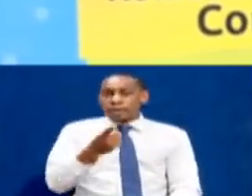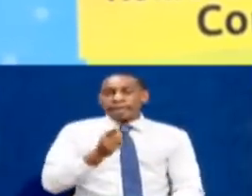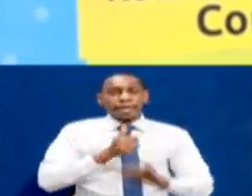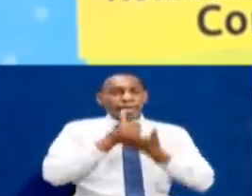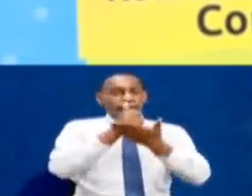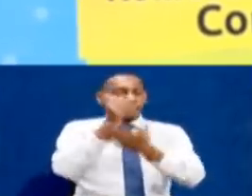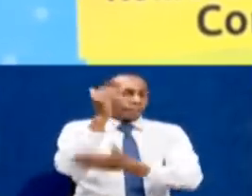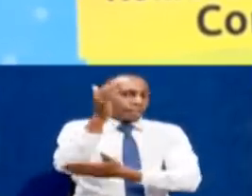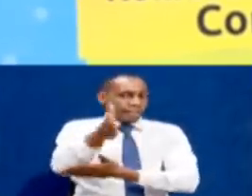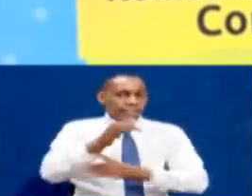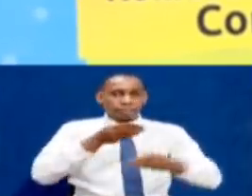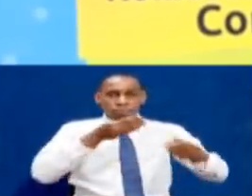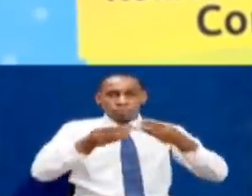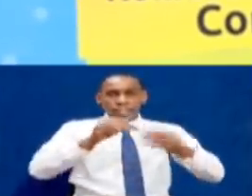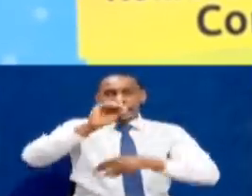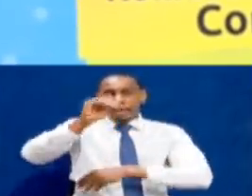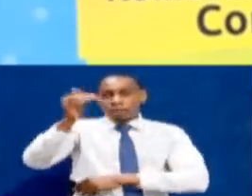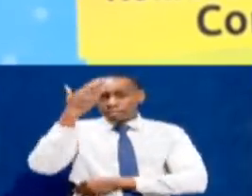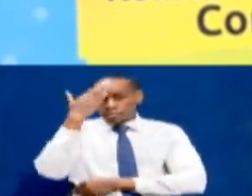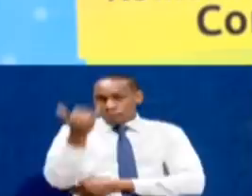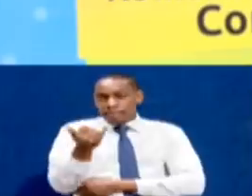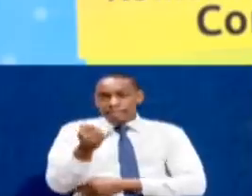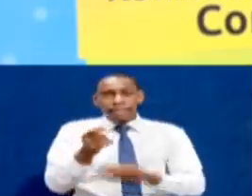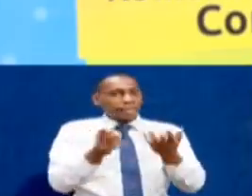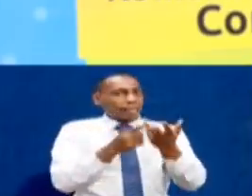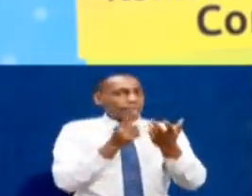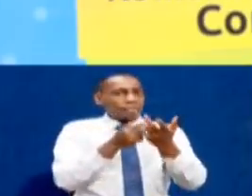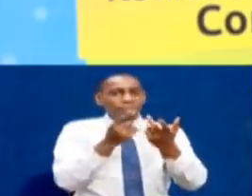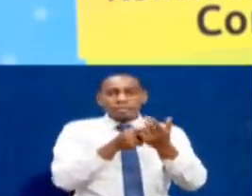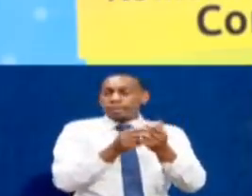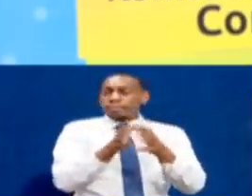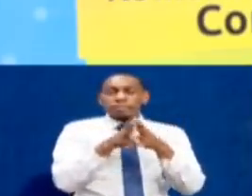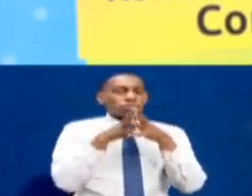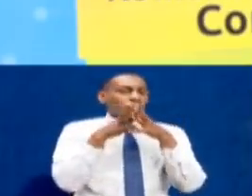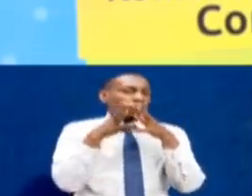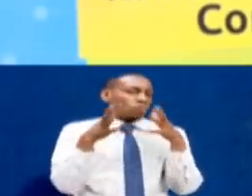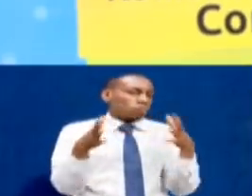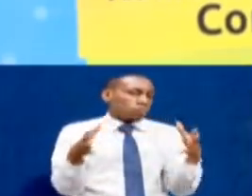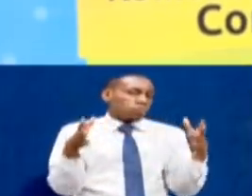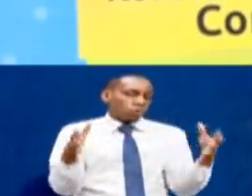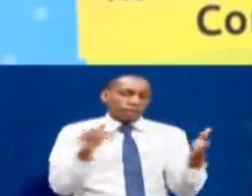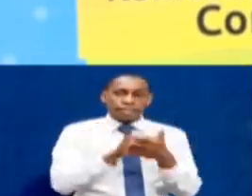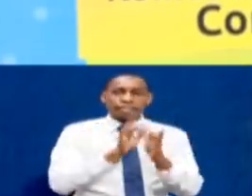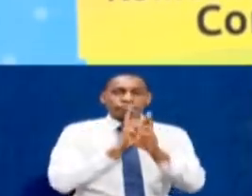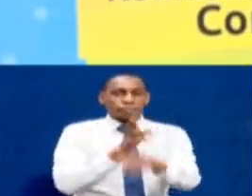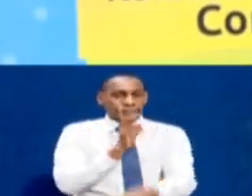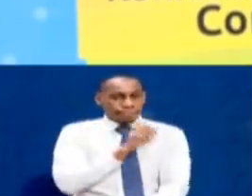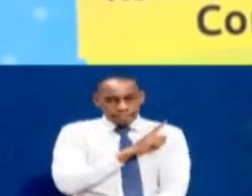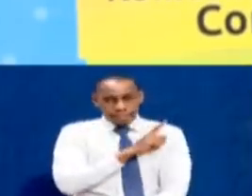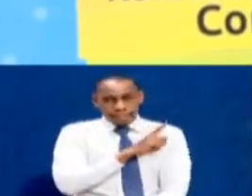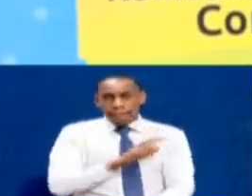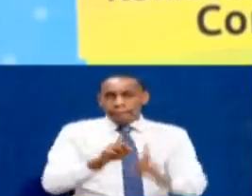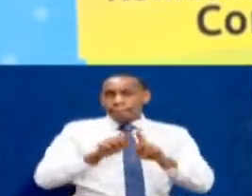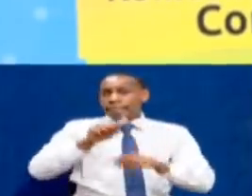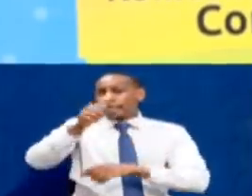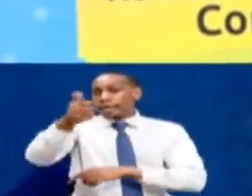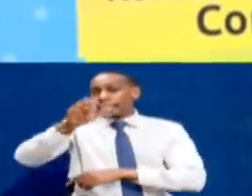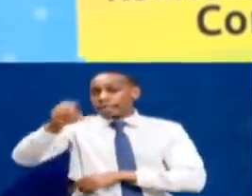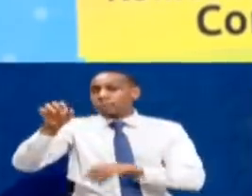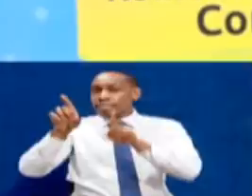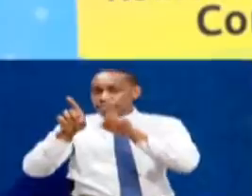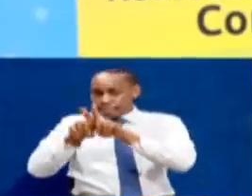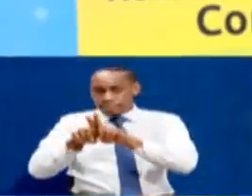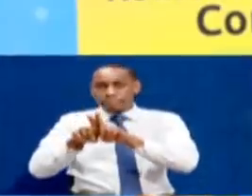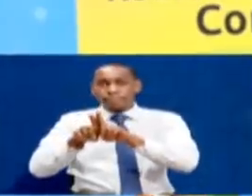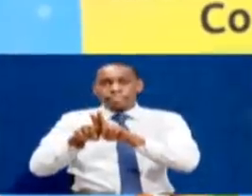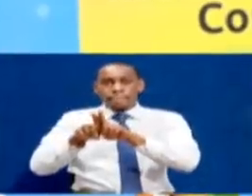intervention in the Busia County because of the rising numbers that that they have got there. But even the other counties